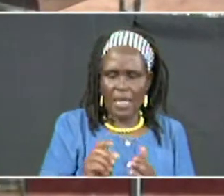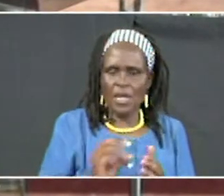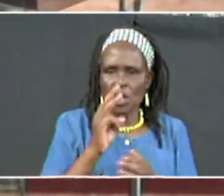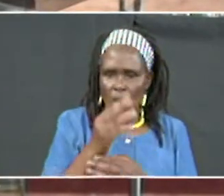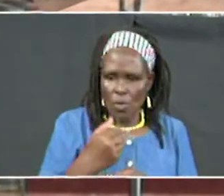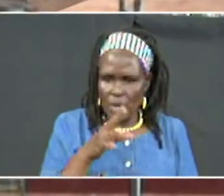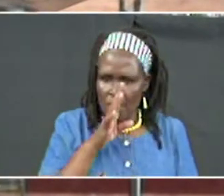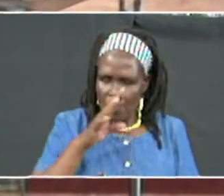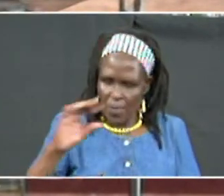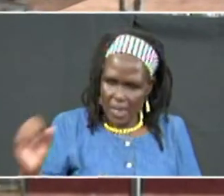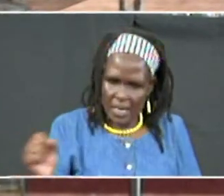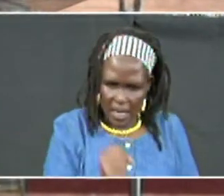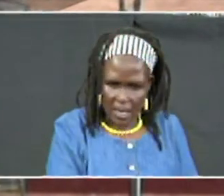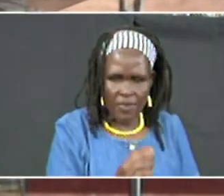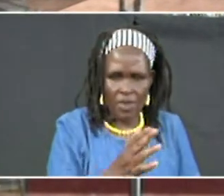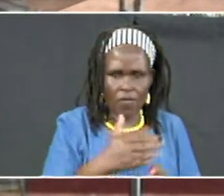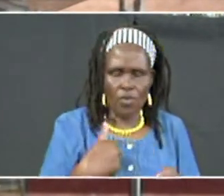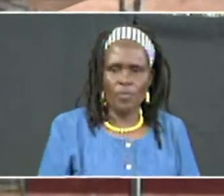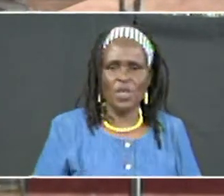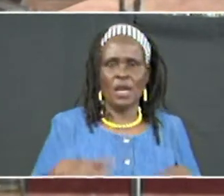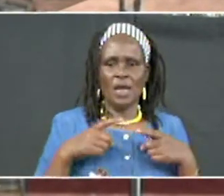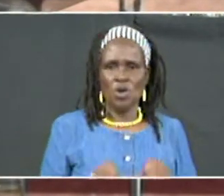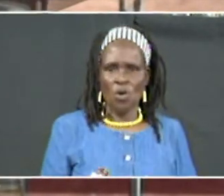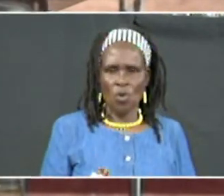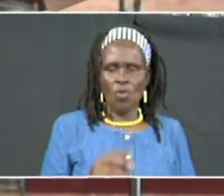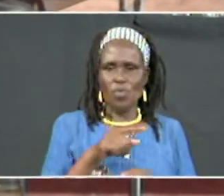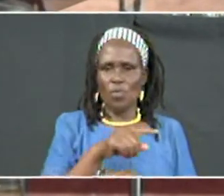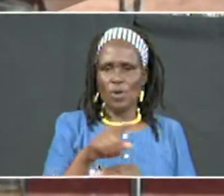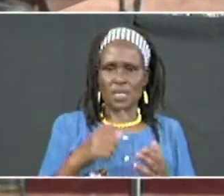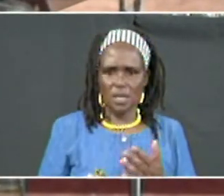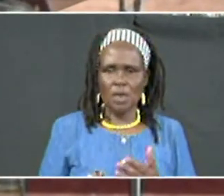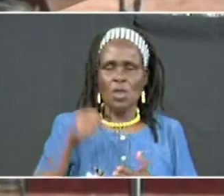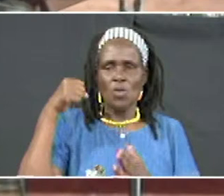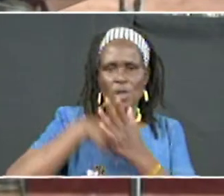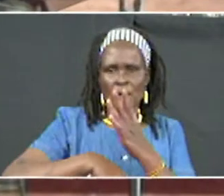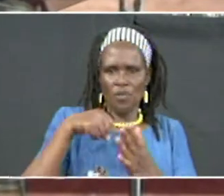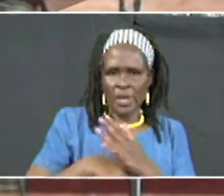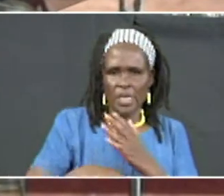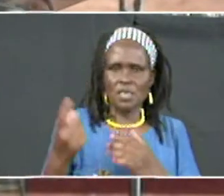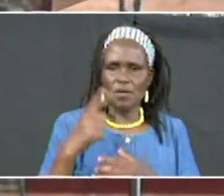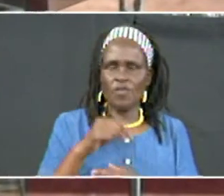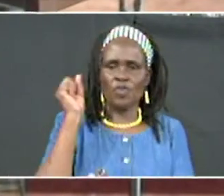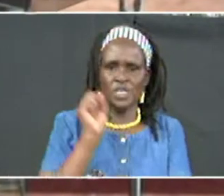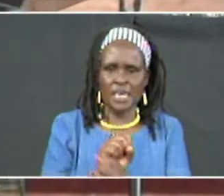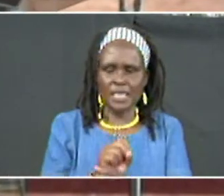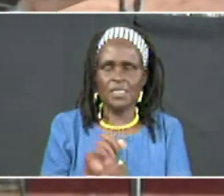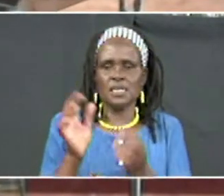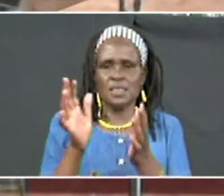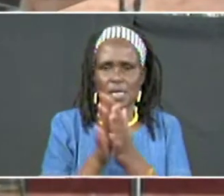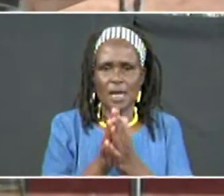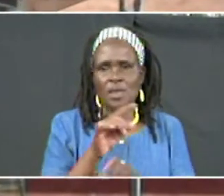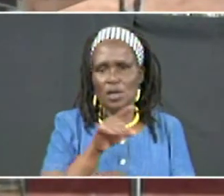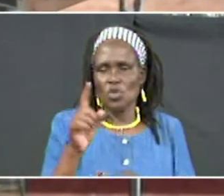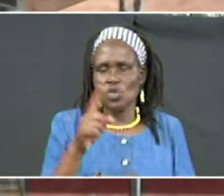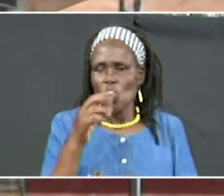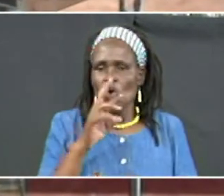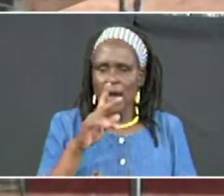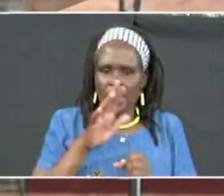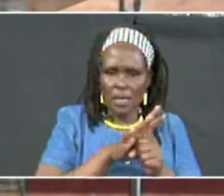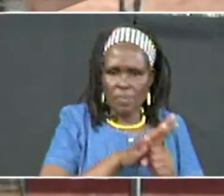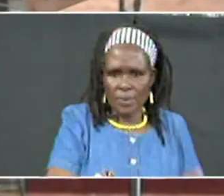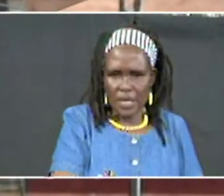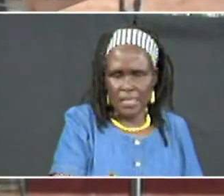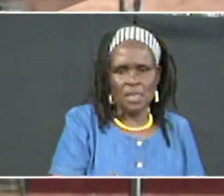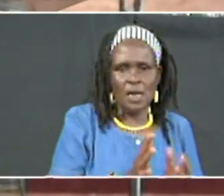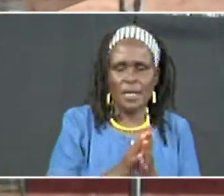their life of sin also. We will advocate for justice for those who are oppressed. And if it